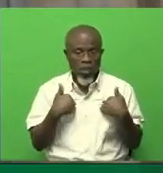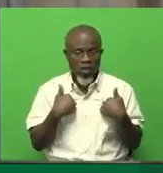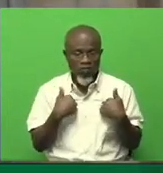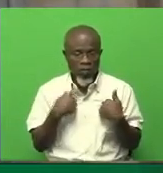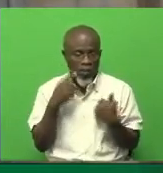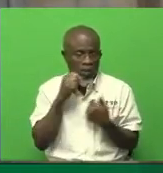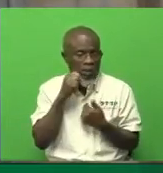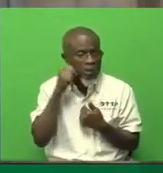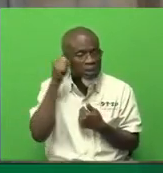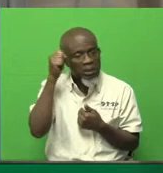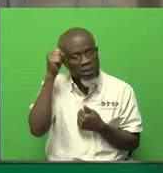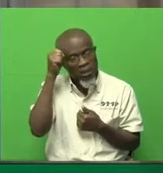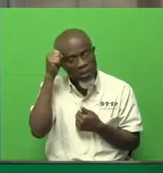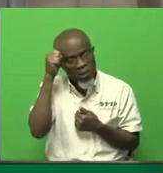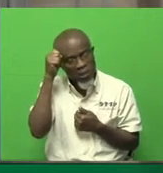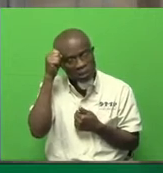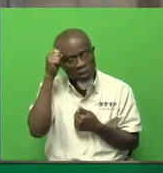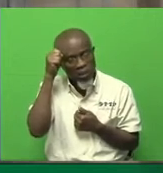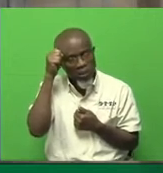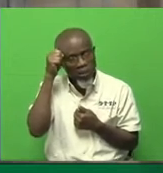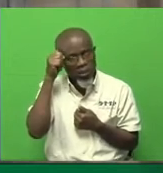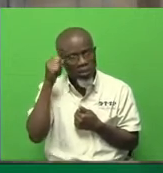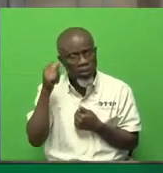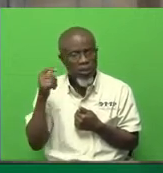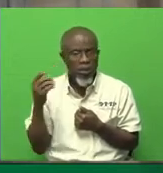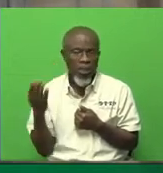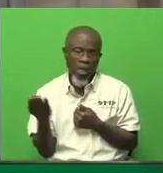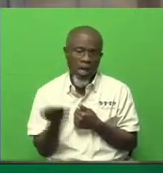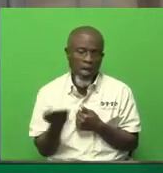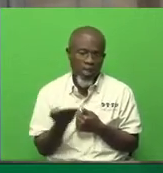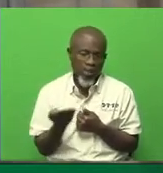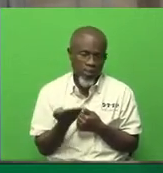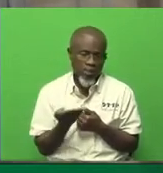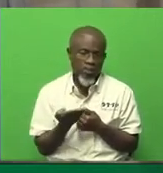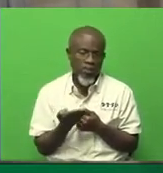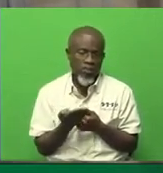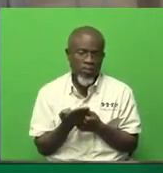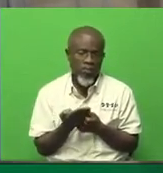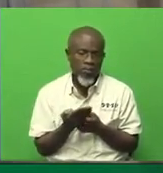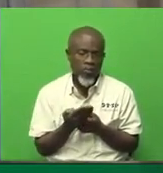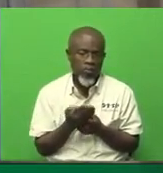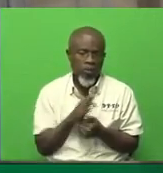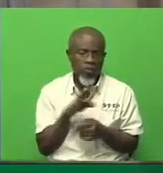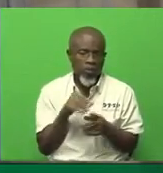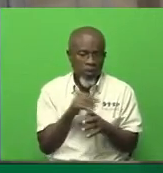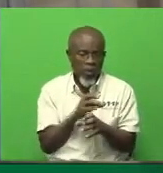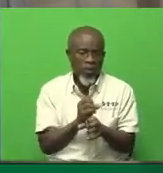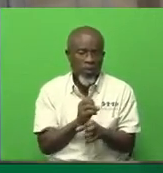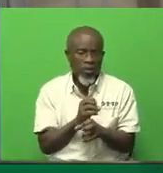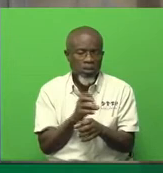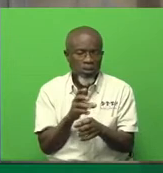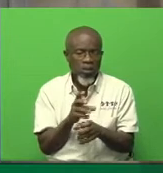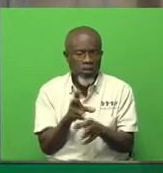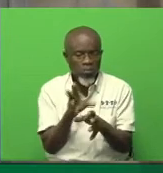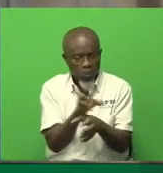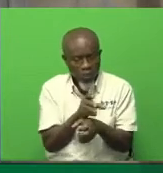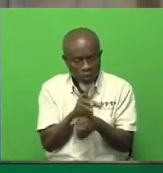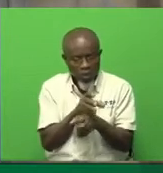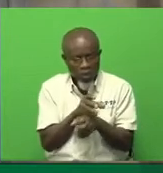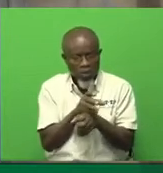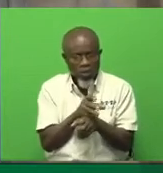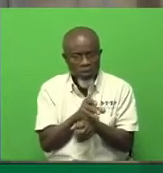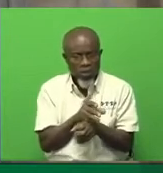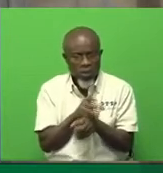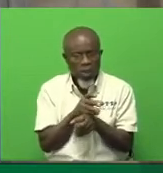teenager while he was awaiting treatment and it raised questions about the operations of the children's life